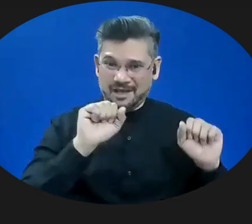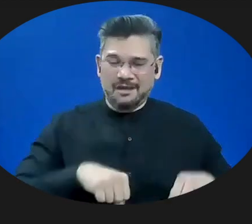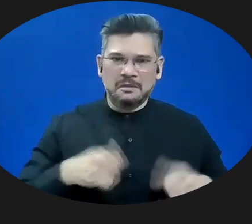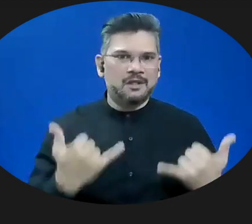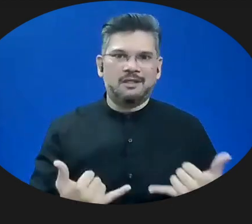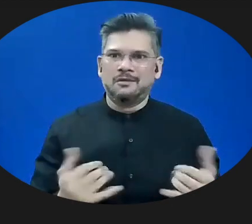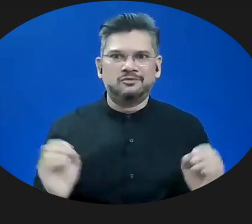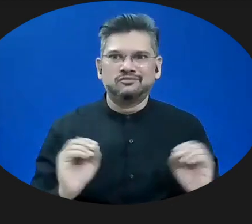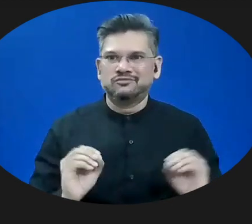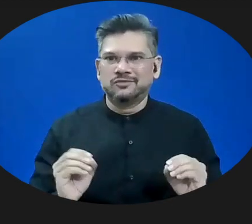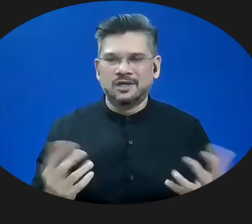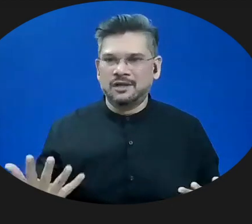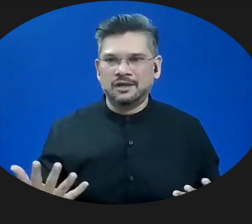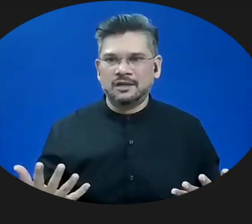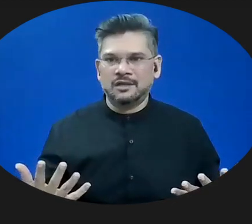just like to share,